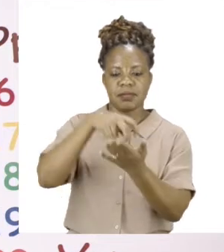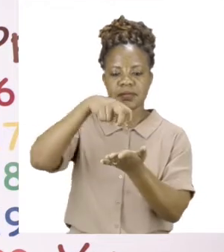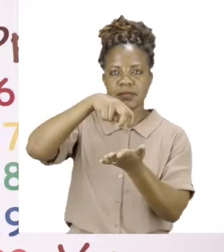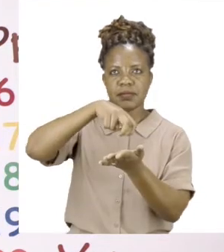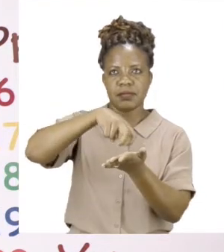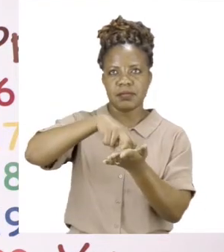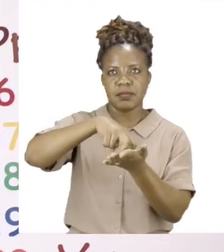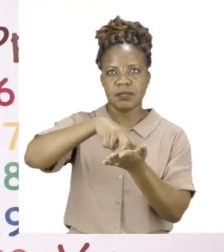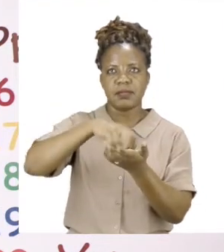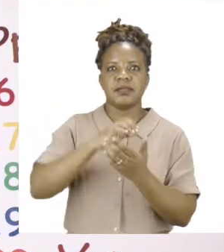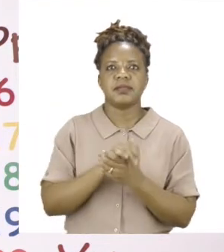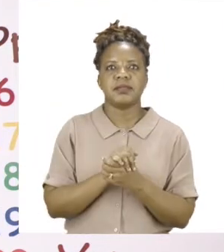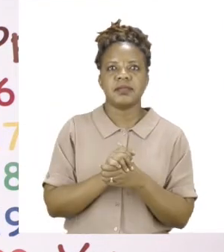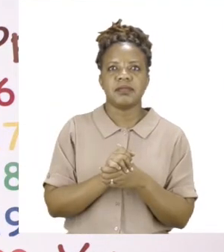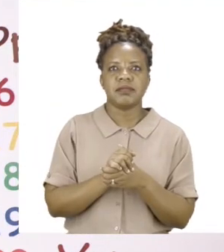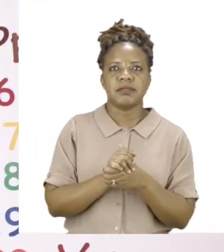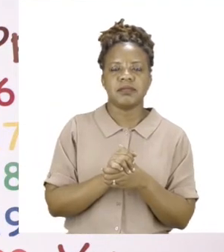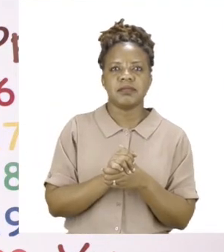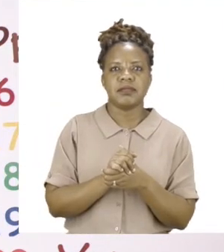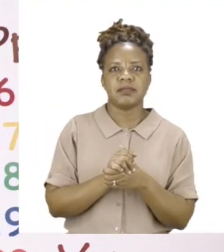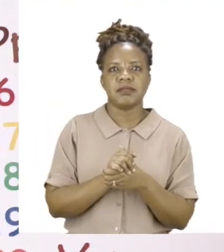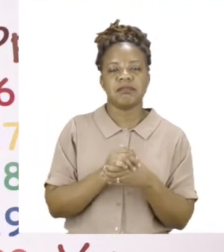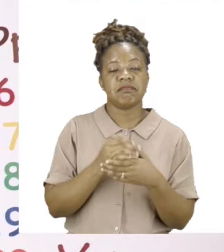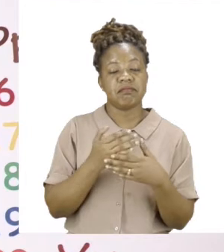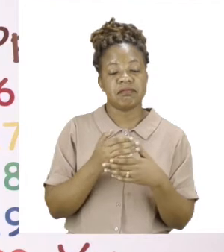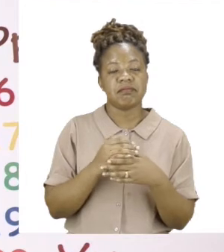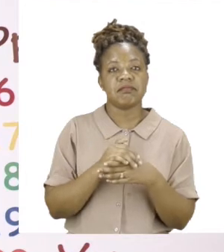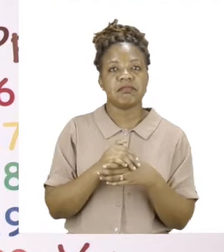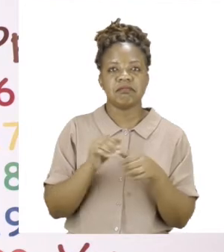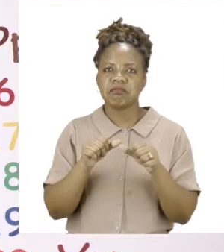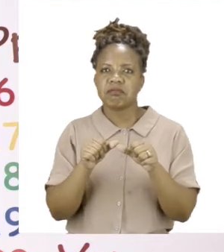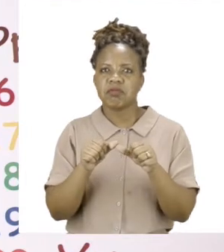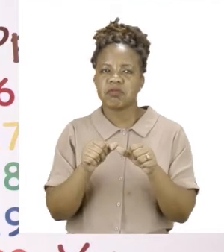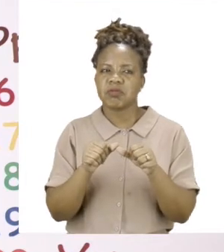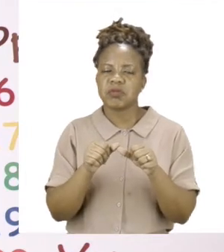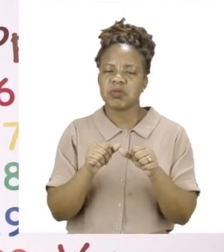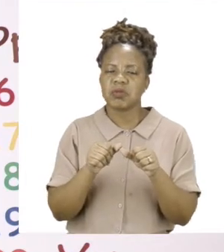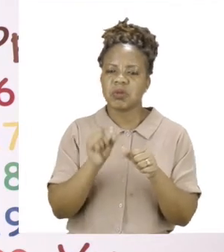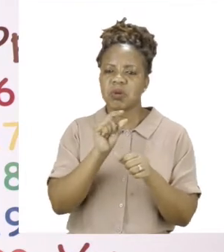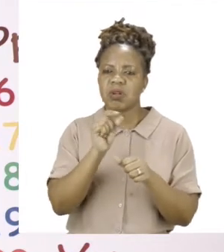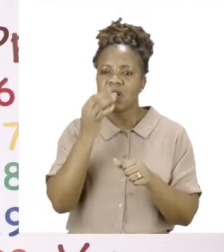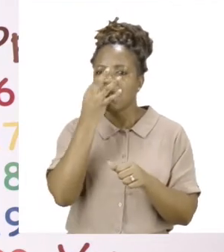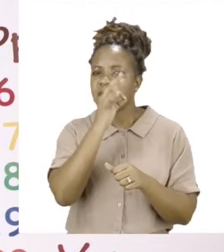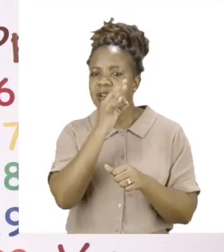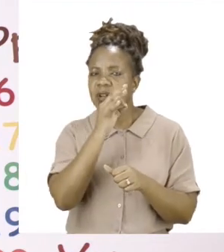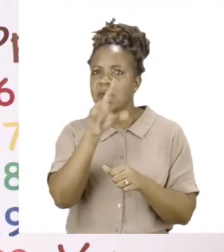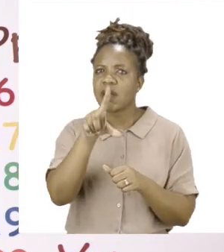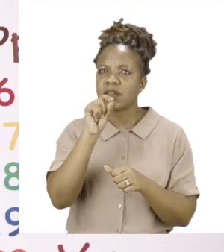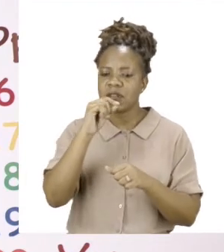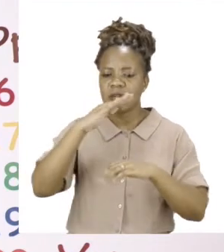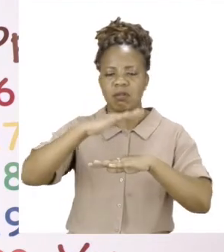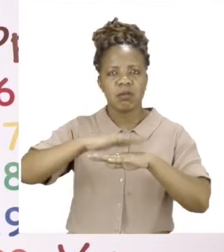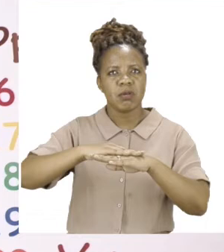butterfly sat. Now we need to continue either with flower, the, or